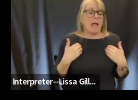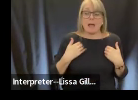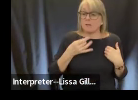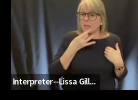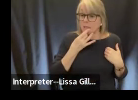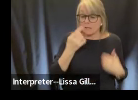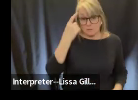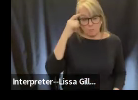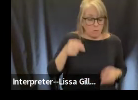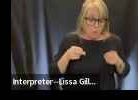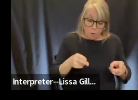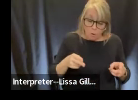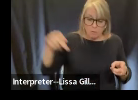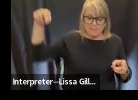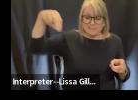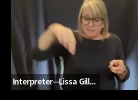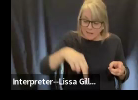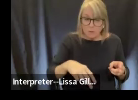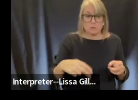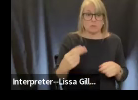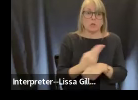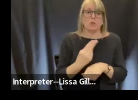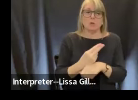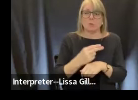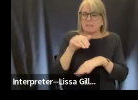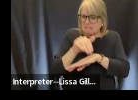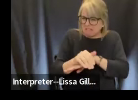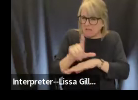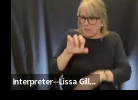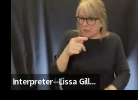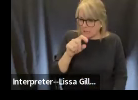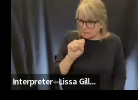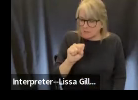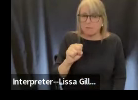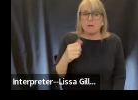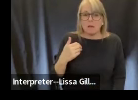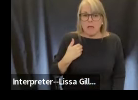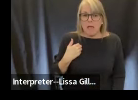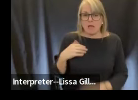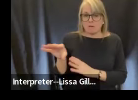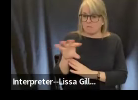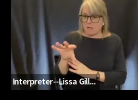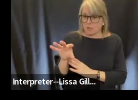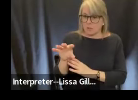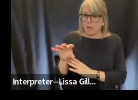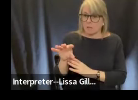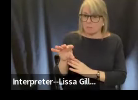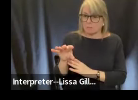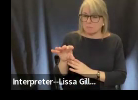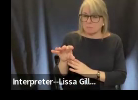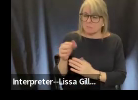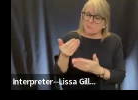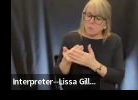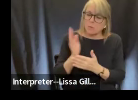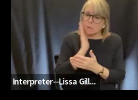hallway, use night lights wherever you can utilize them, and have a flashlight near your bed. You don't want to keep anything